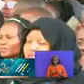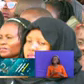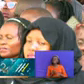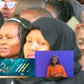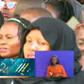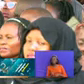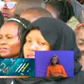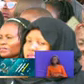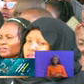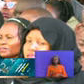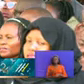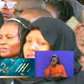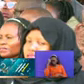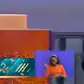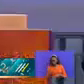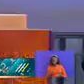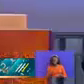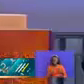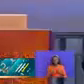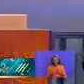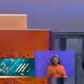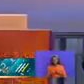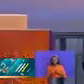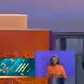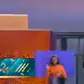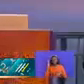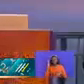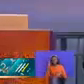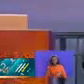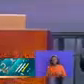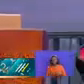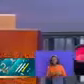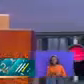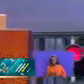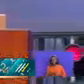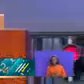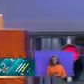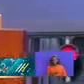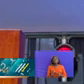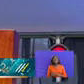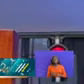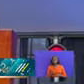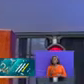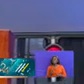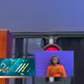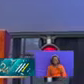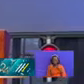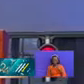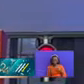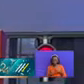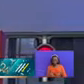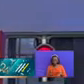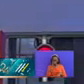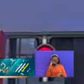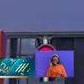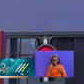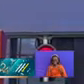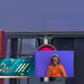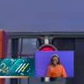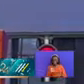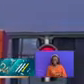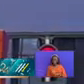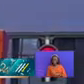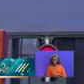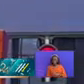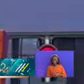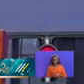about everything and you are always wrong some parents are perpetually in tears they don't know who they are raising